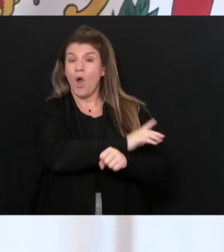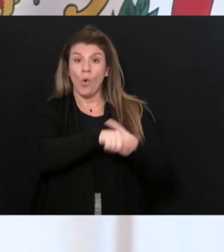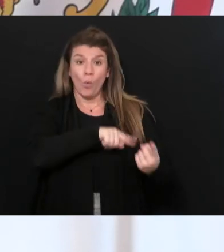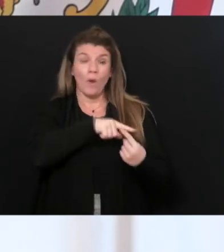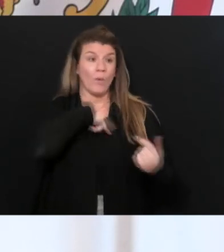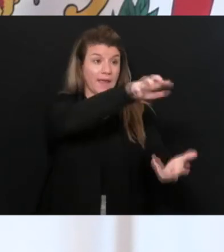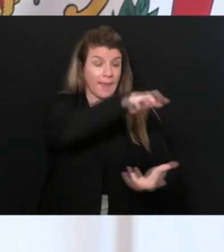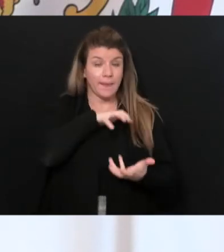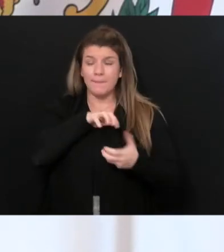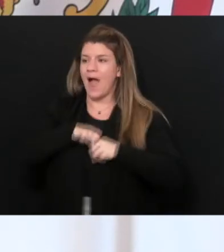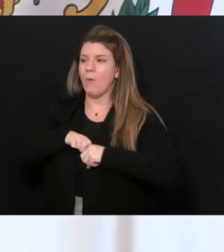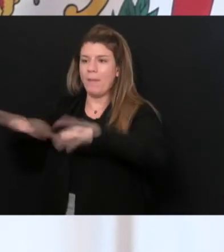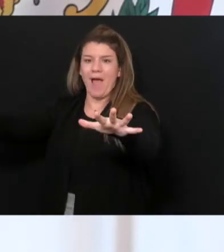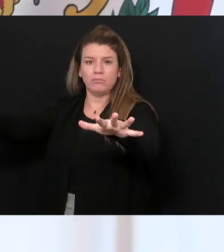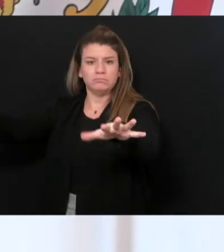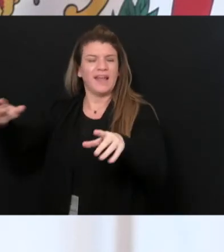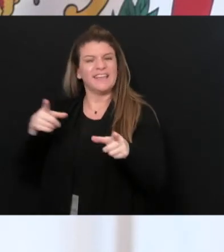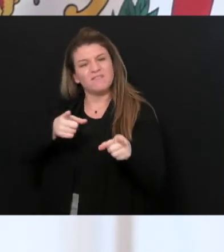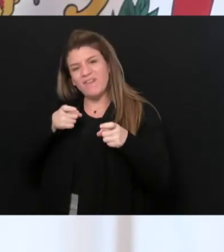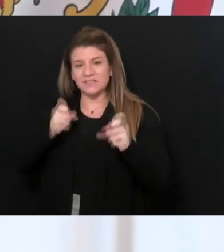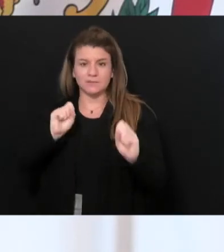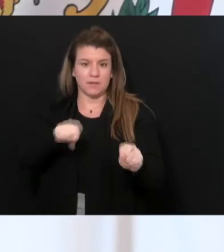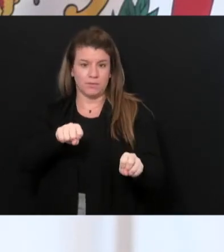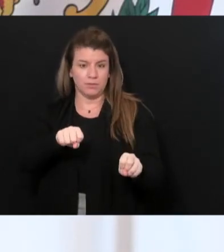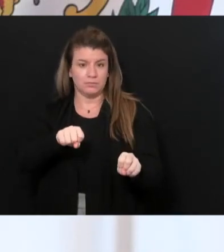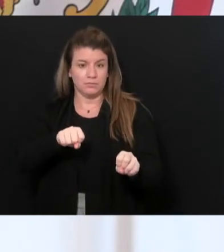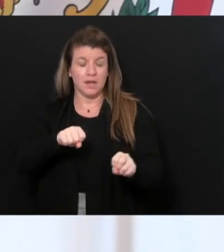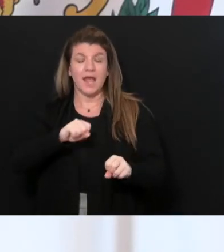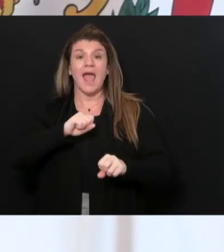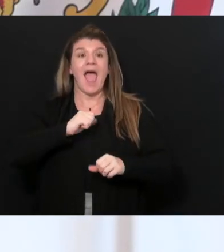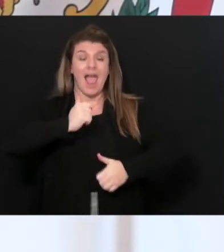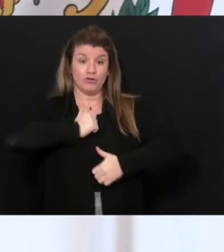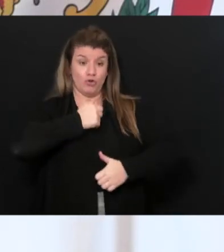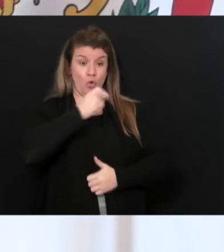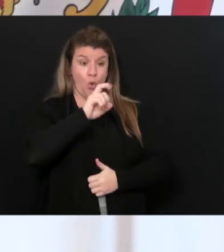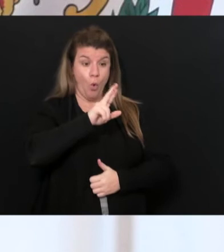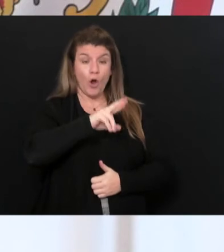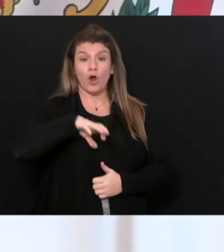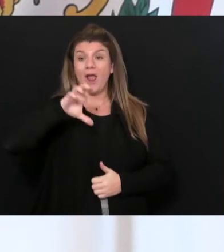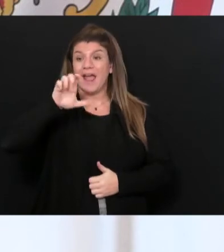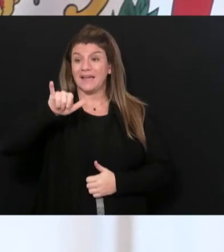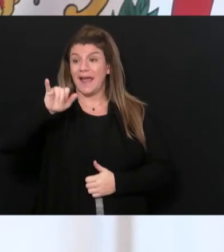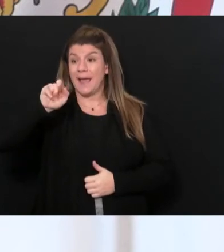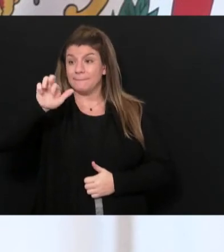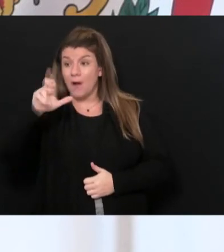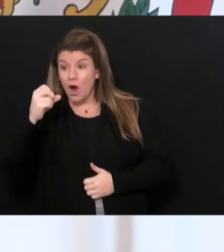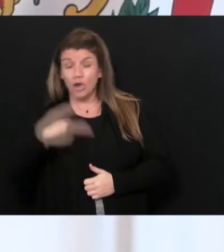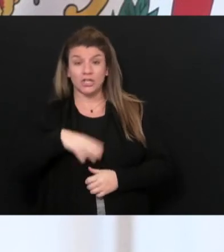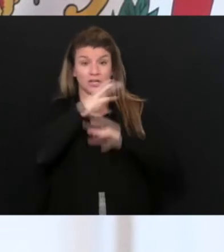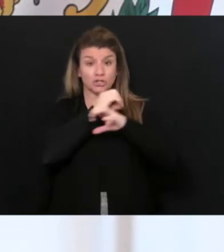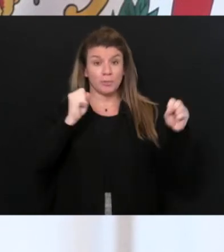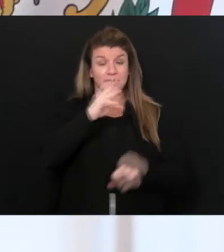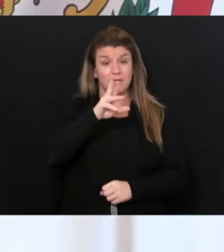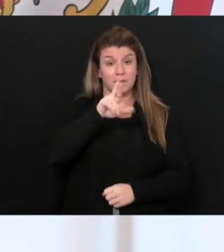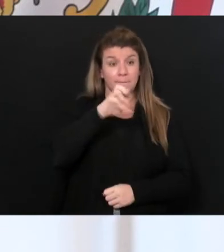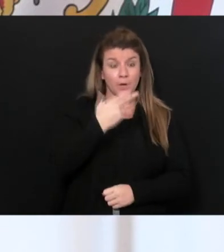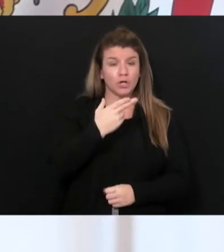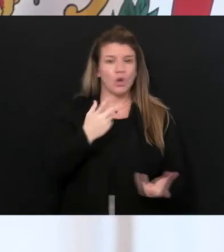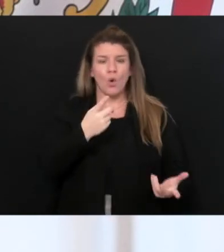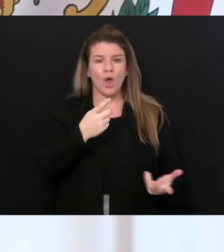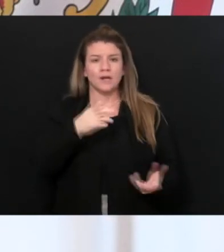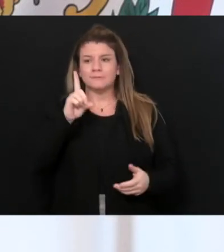them out just as fast as we can feasibly do it. And General Hoyer wants that, and Clay Marsh wants that, Clayton Birch wants that, you